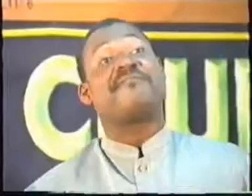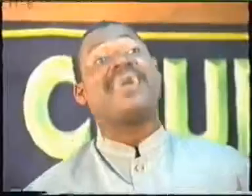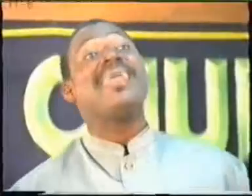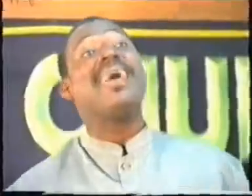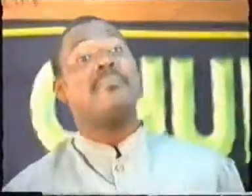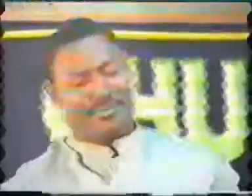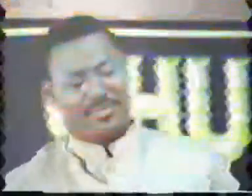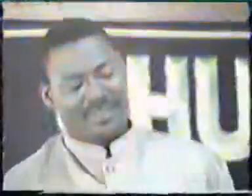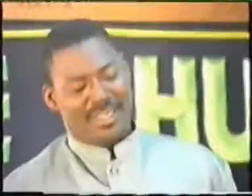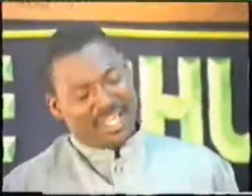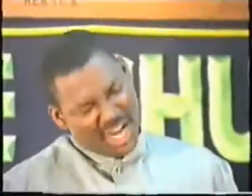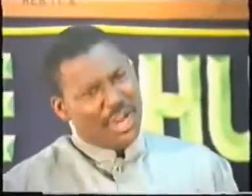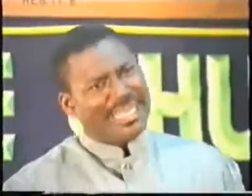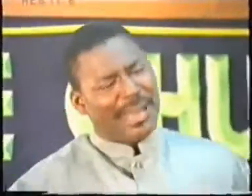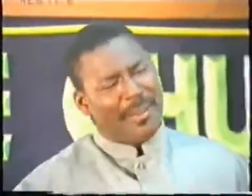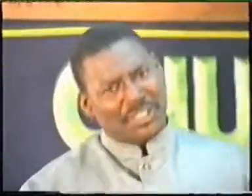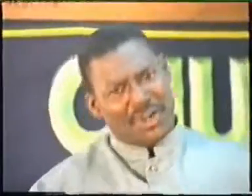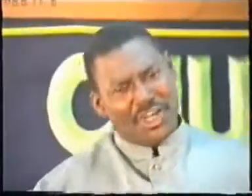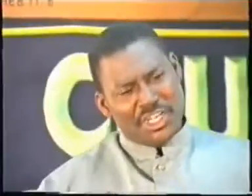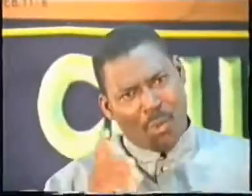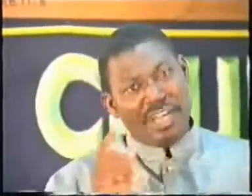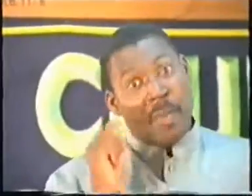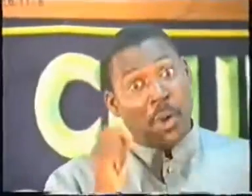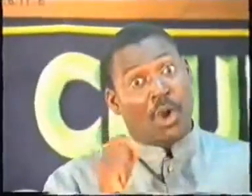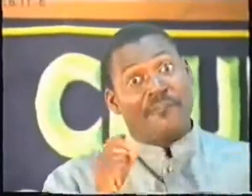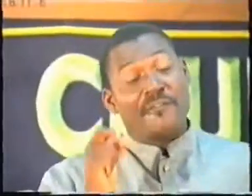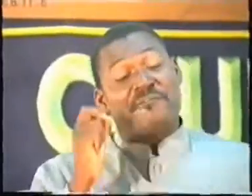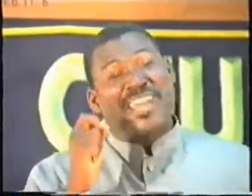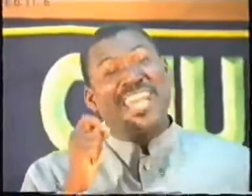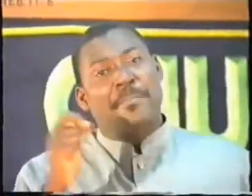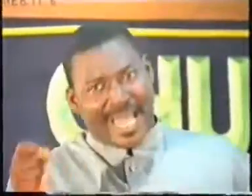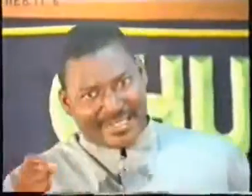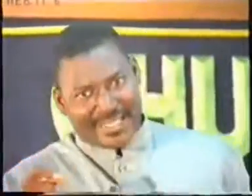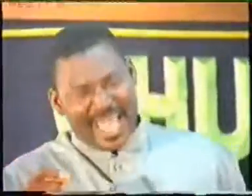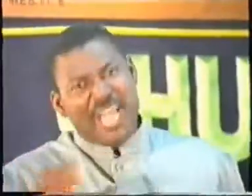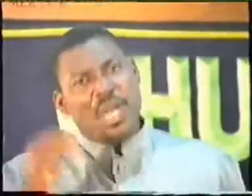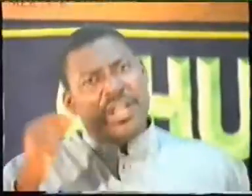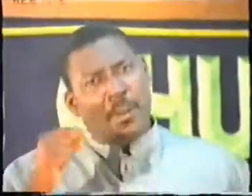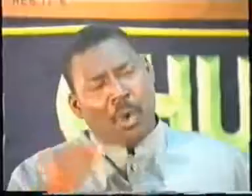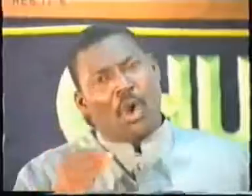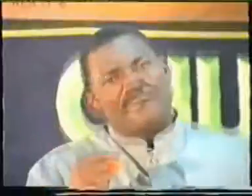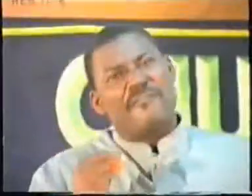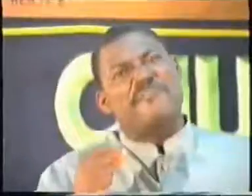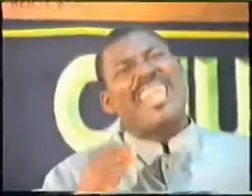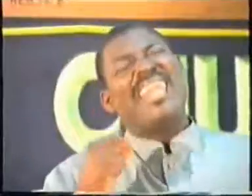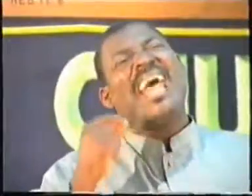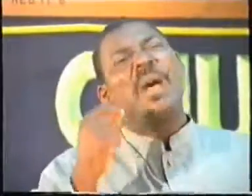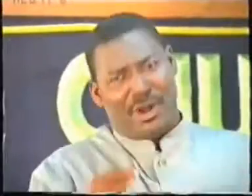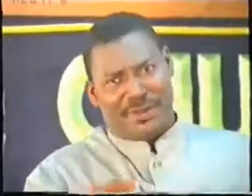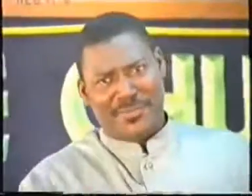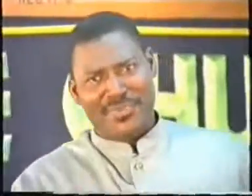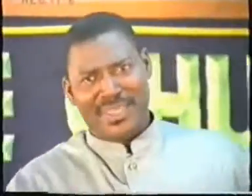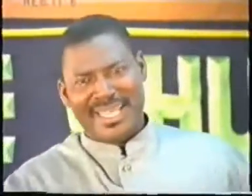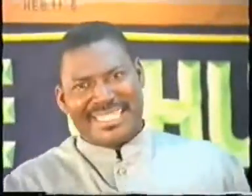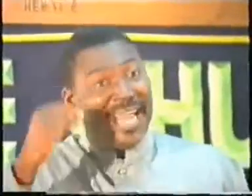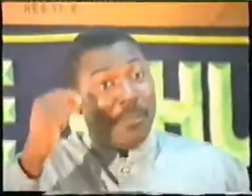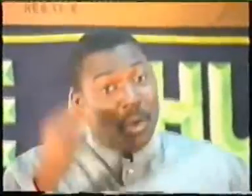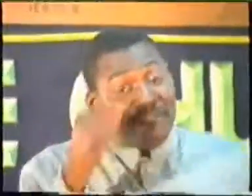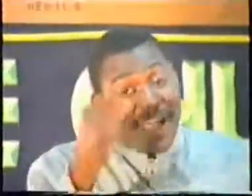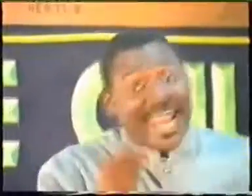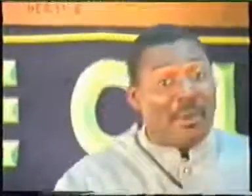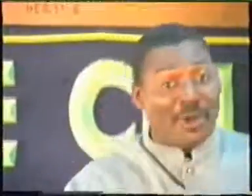found a Philemon. The New Testament, no, you what the book of Philippians, and you what the book of Philemon.